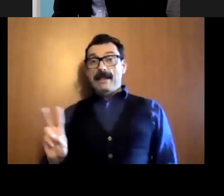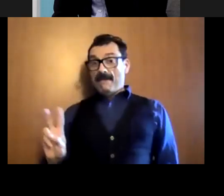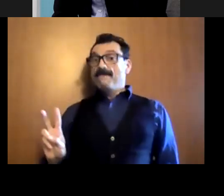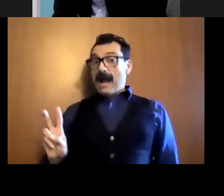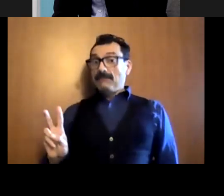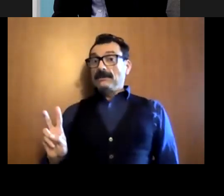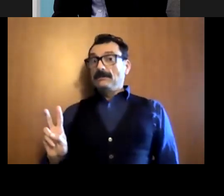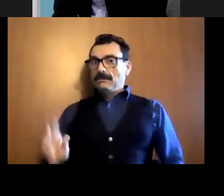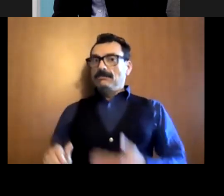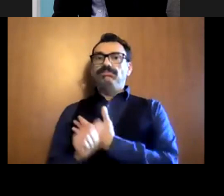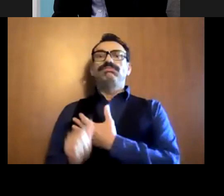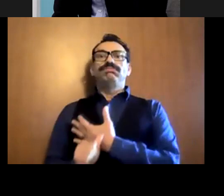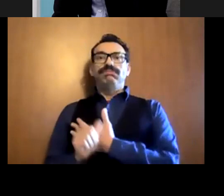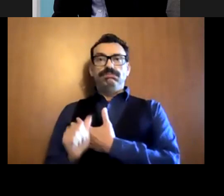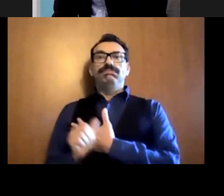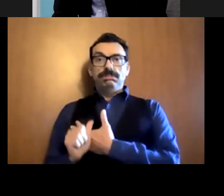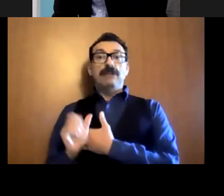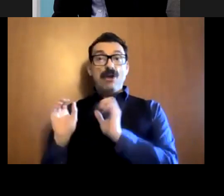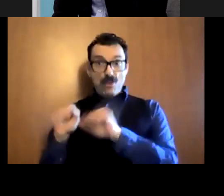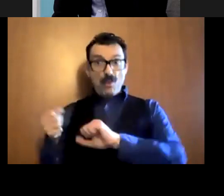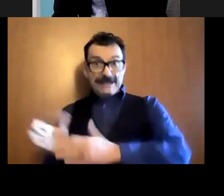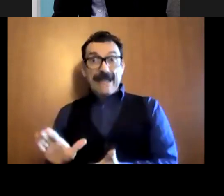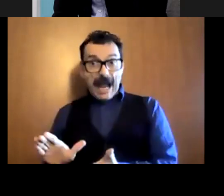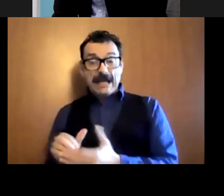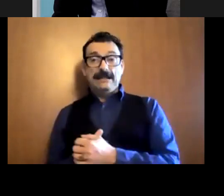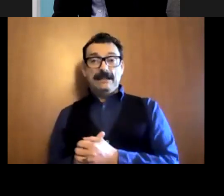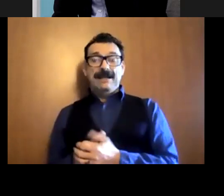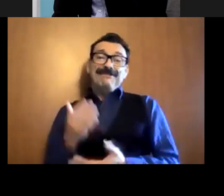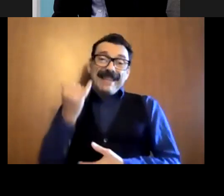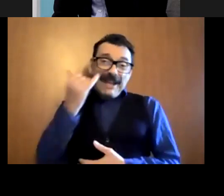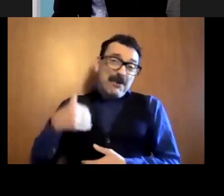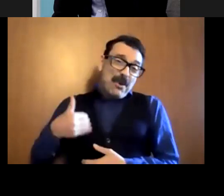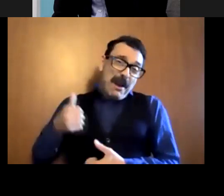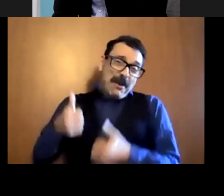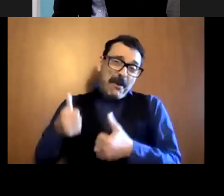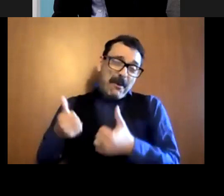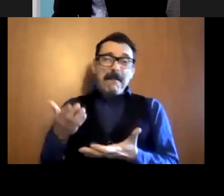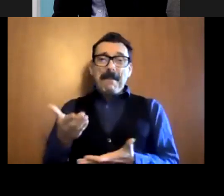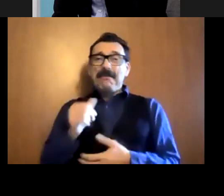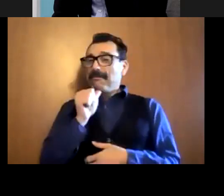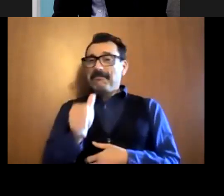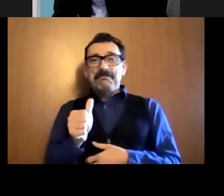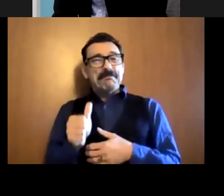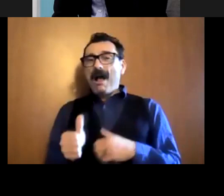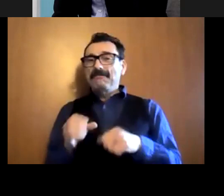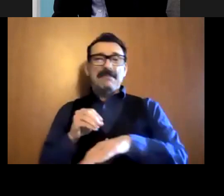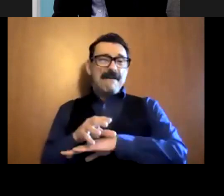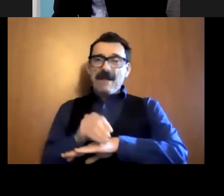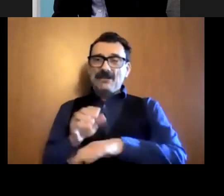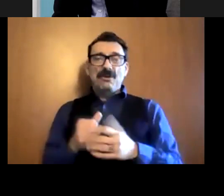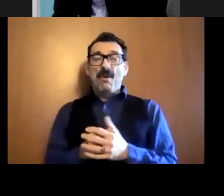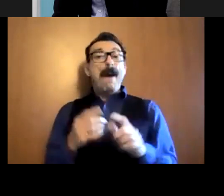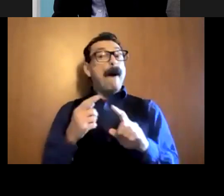younger and you don't have comorbidities, you might be okay, but that's not guaranteed. I have had very sick people who were my age in